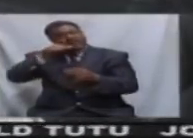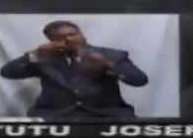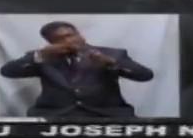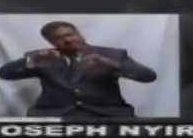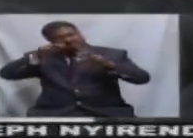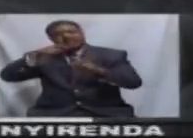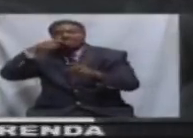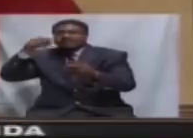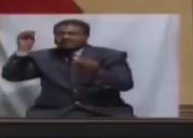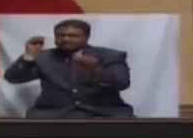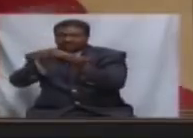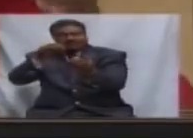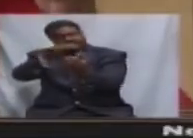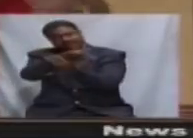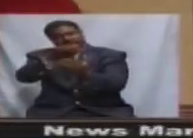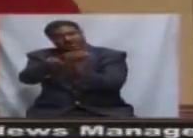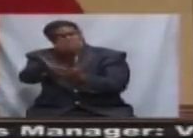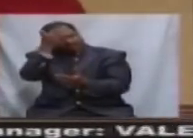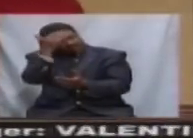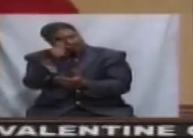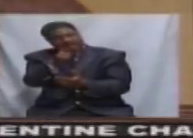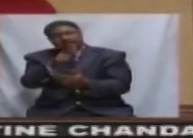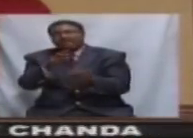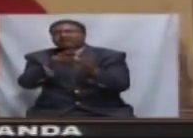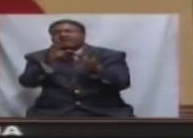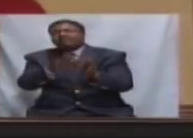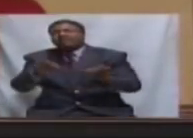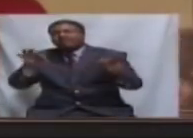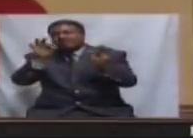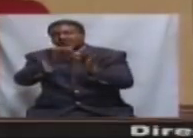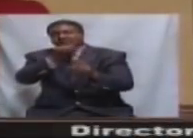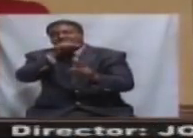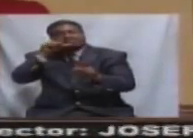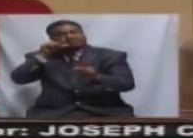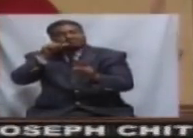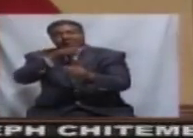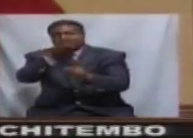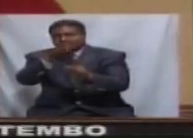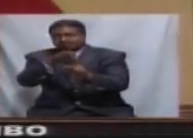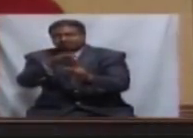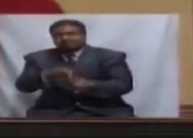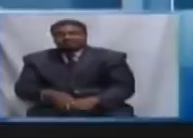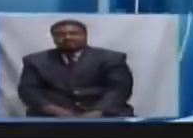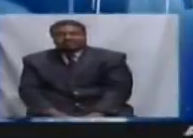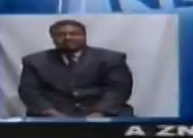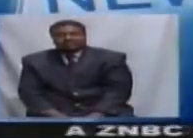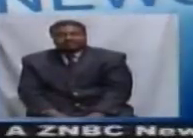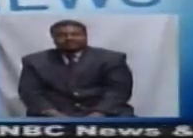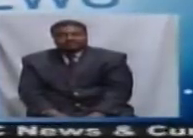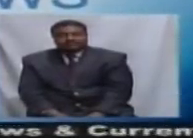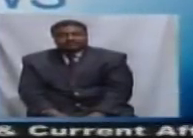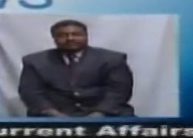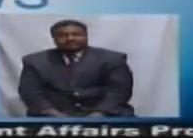there's been a component for training, and as we speak we have got staff that are in China undergoing training. There are others